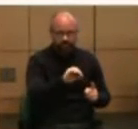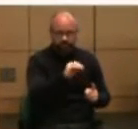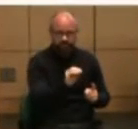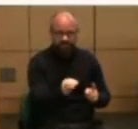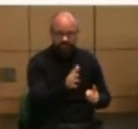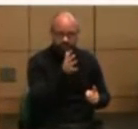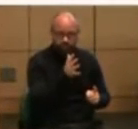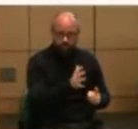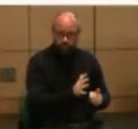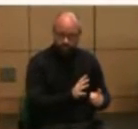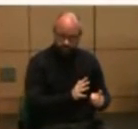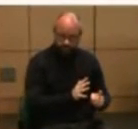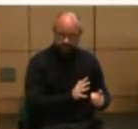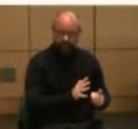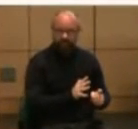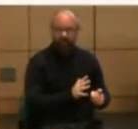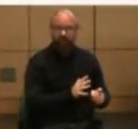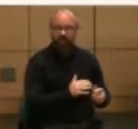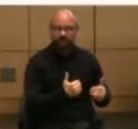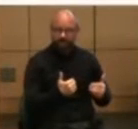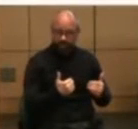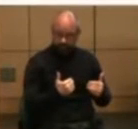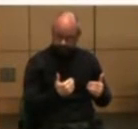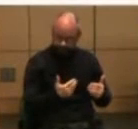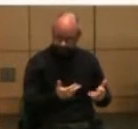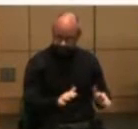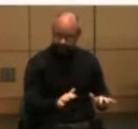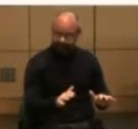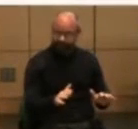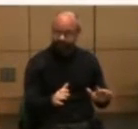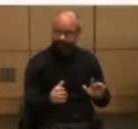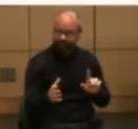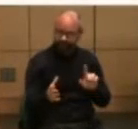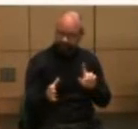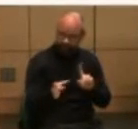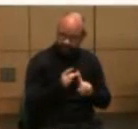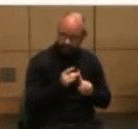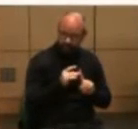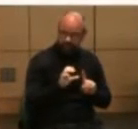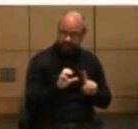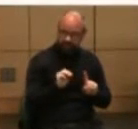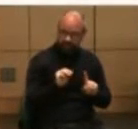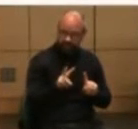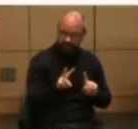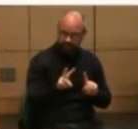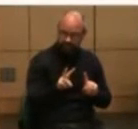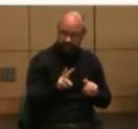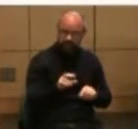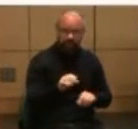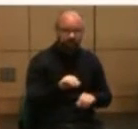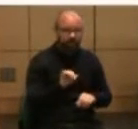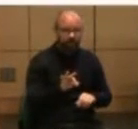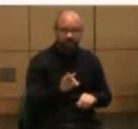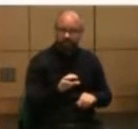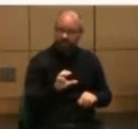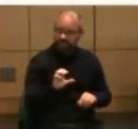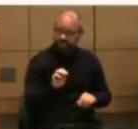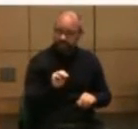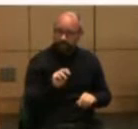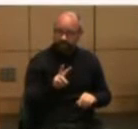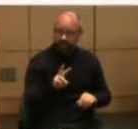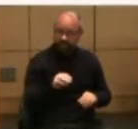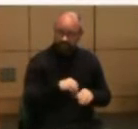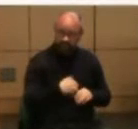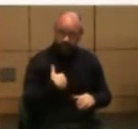women have been exposed to CMV, even if they have CMV in their breast milk and they're feeding